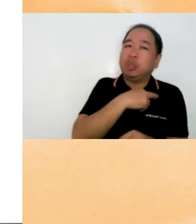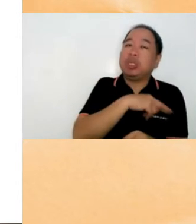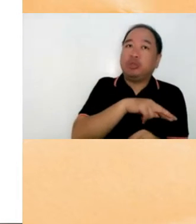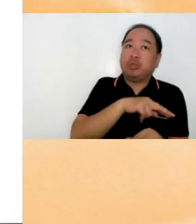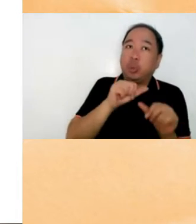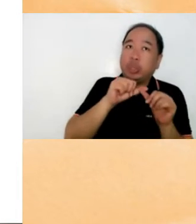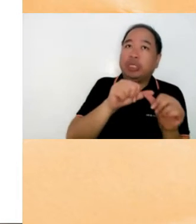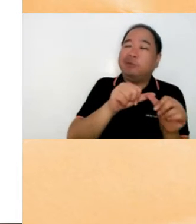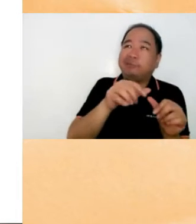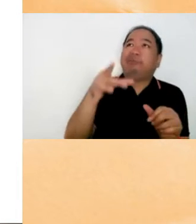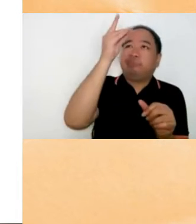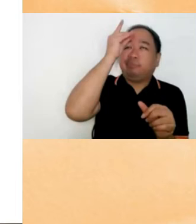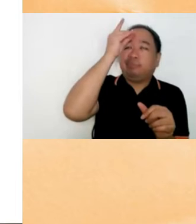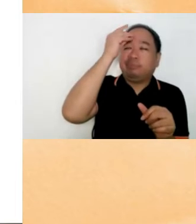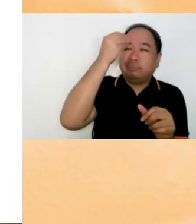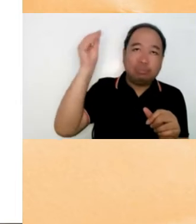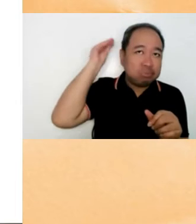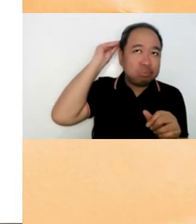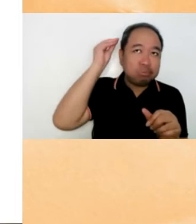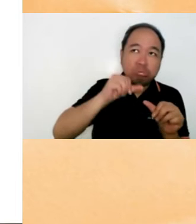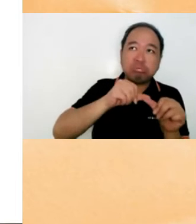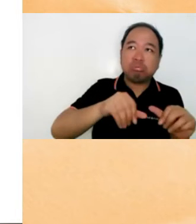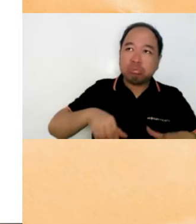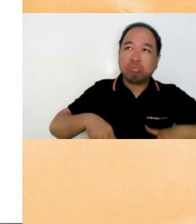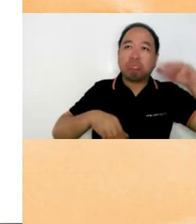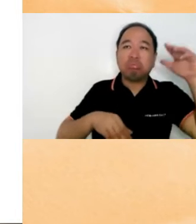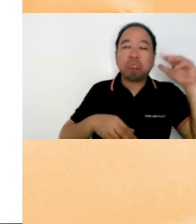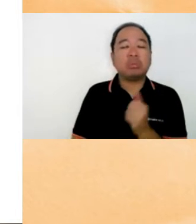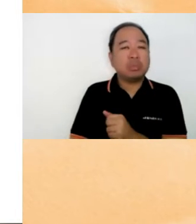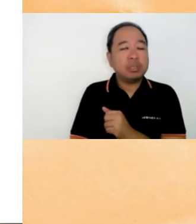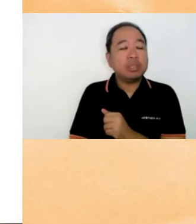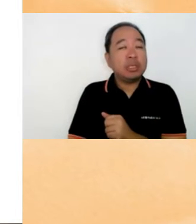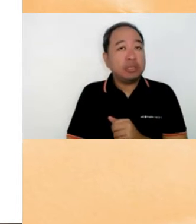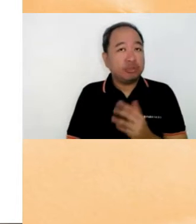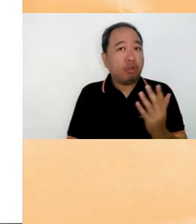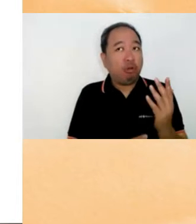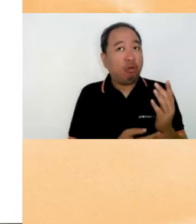child, brought to adulthood, by the child.